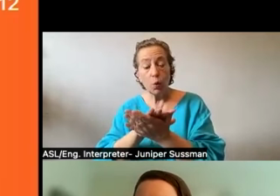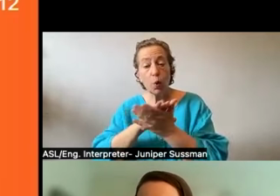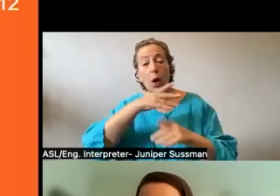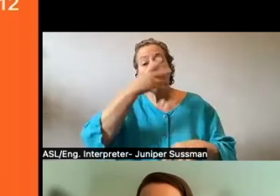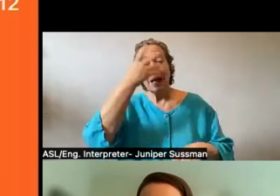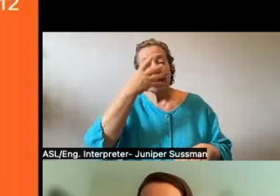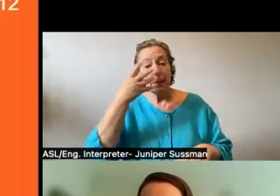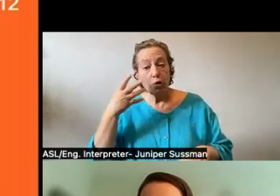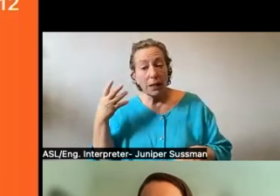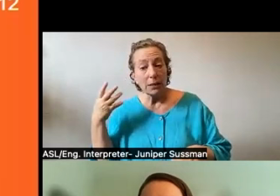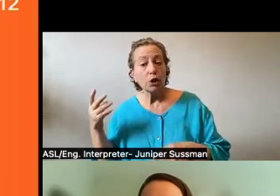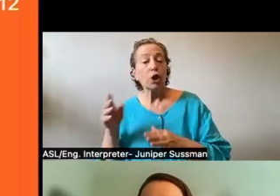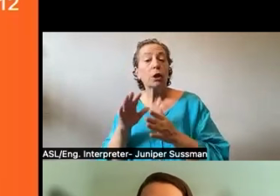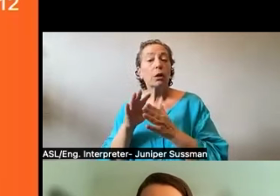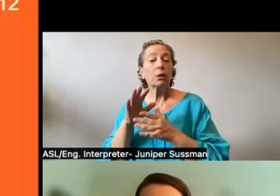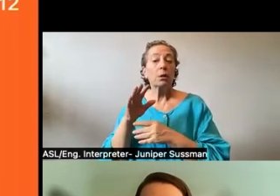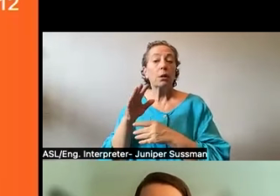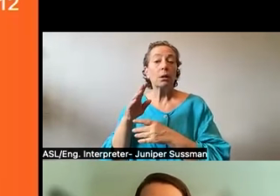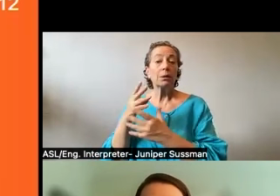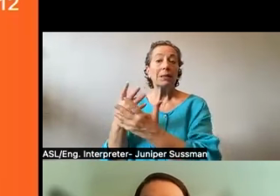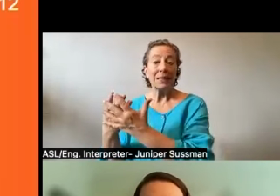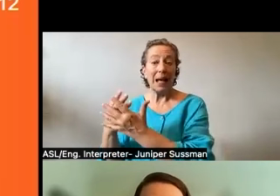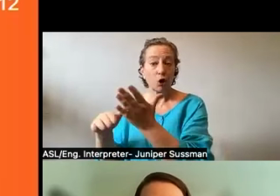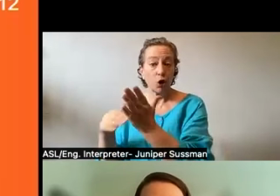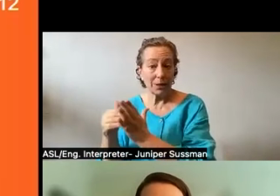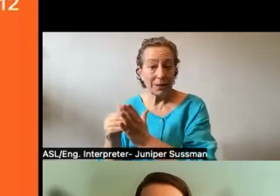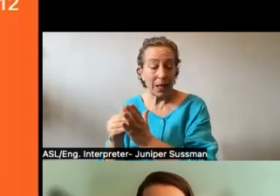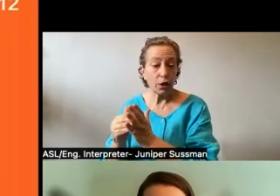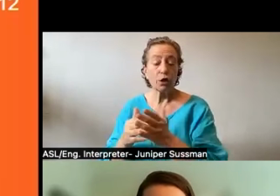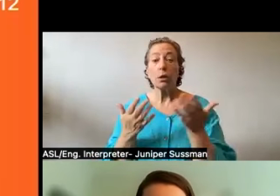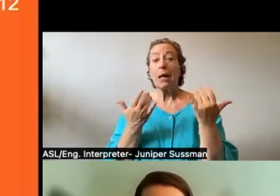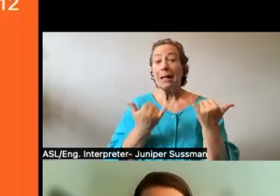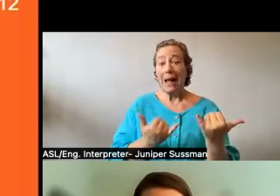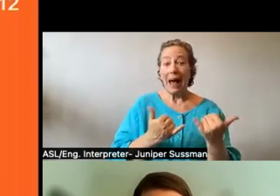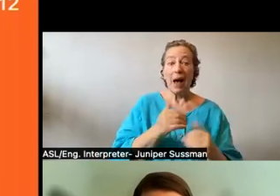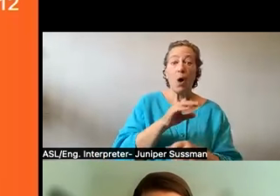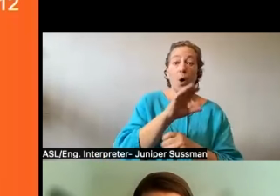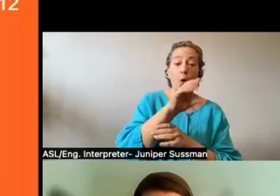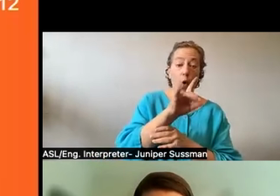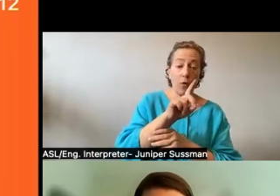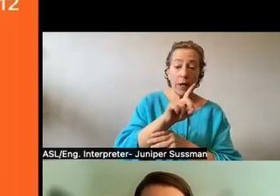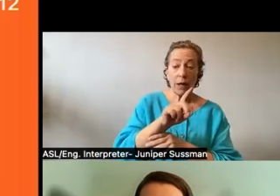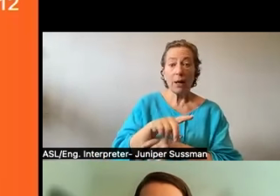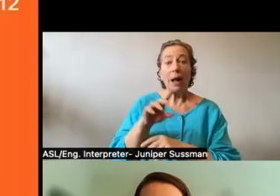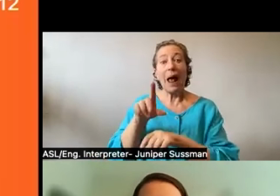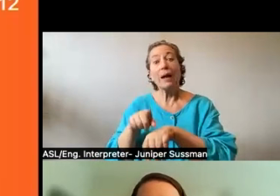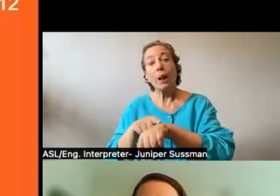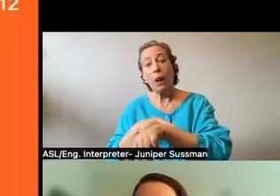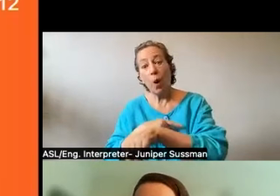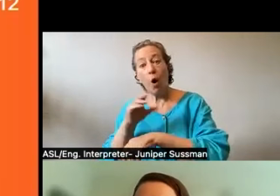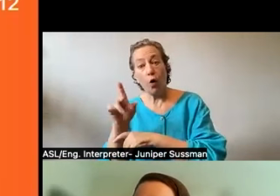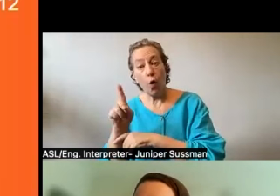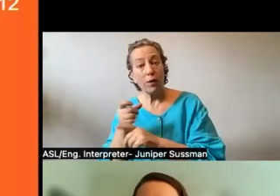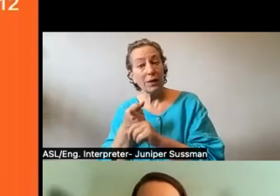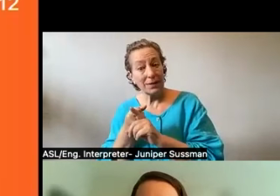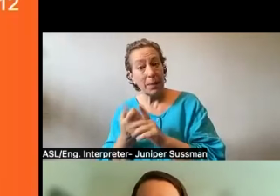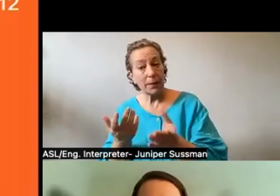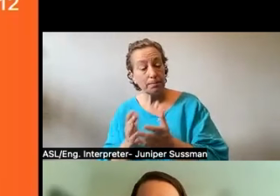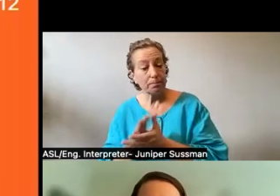there's a lot of places where right now COVID and long COVID are having a significant impact. People get injured on the job,